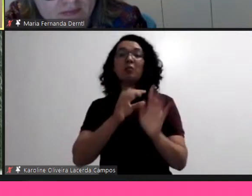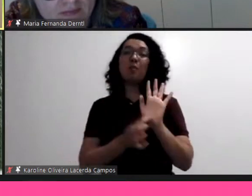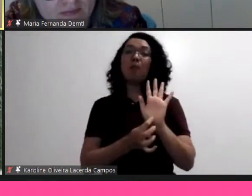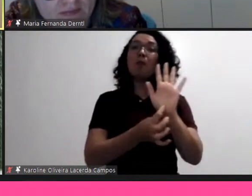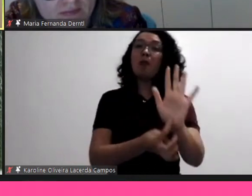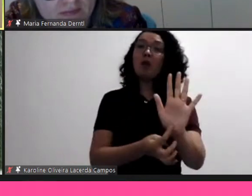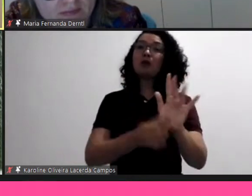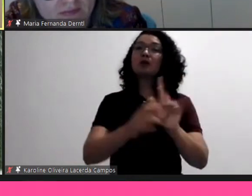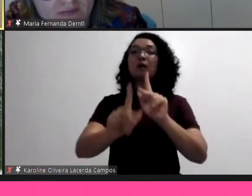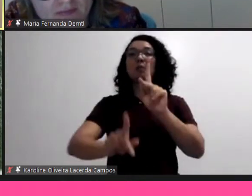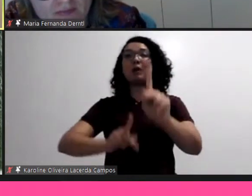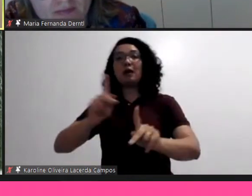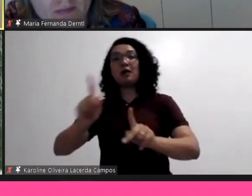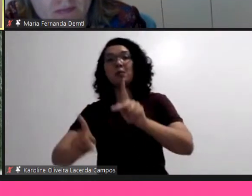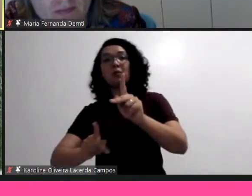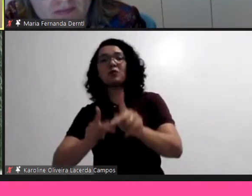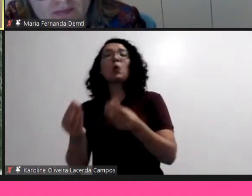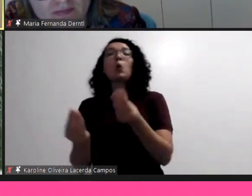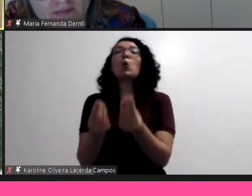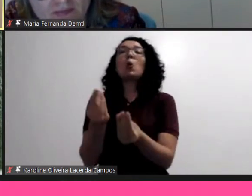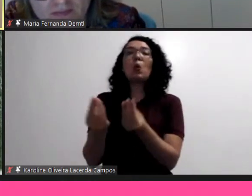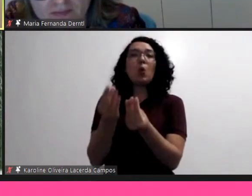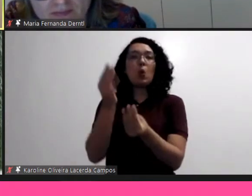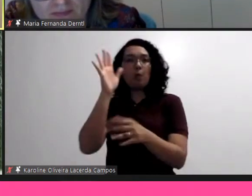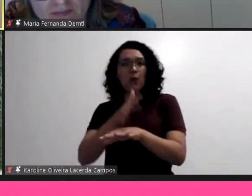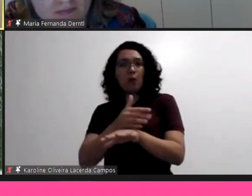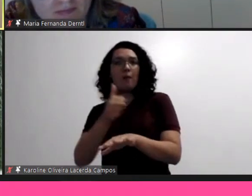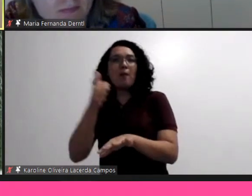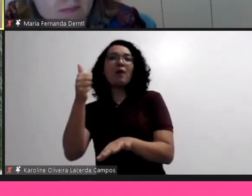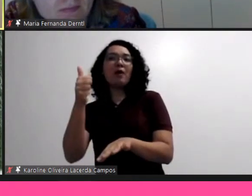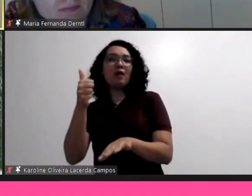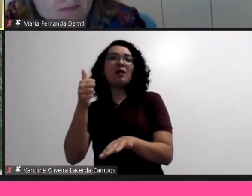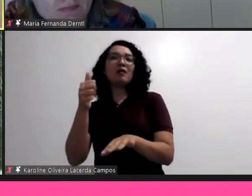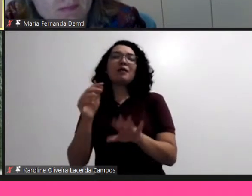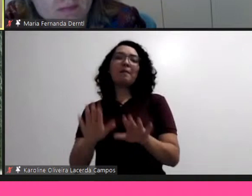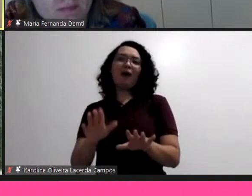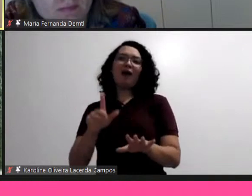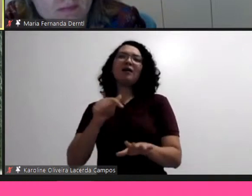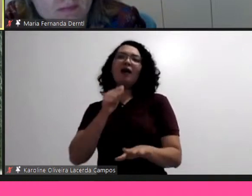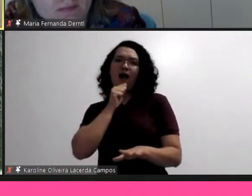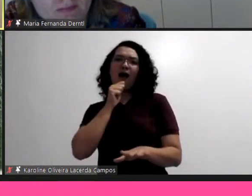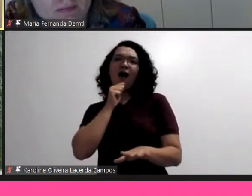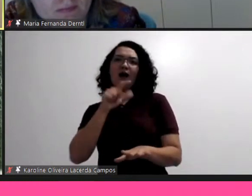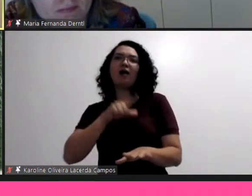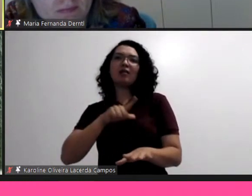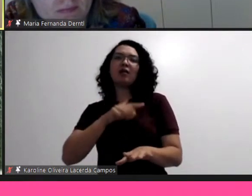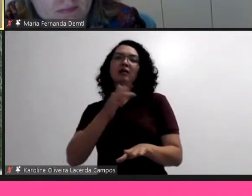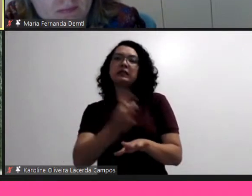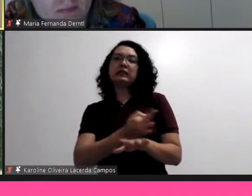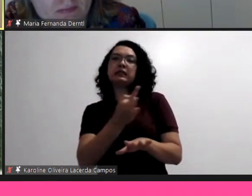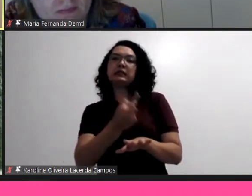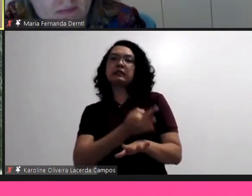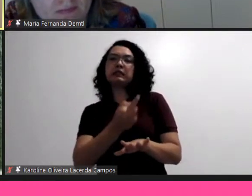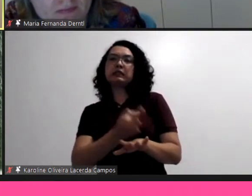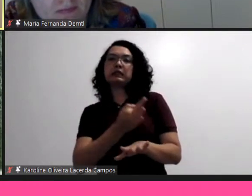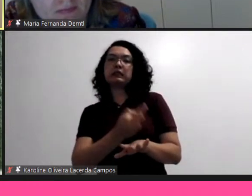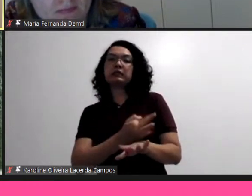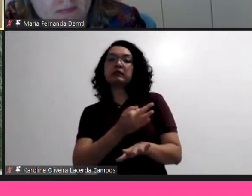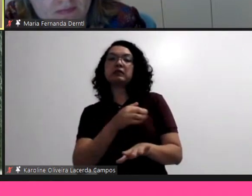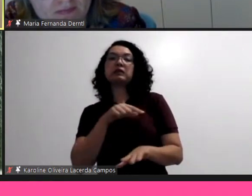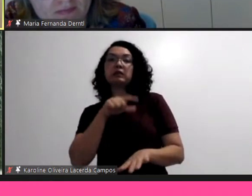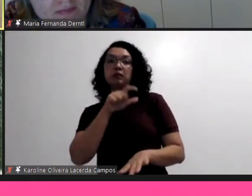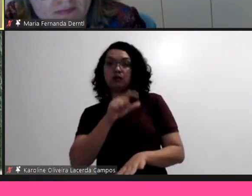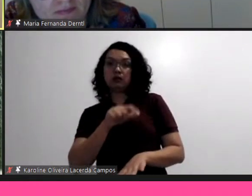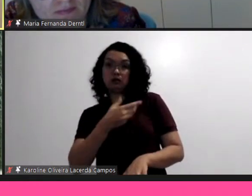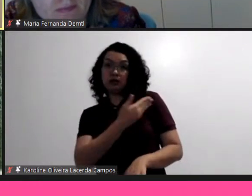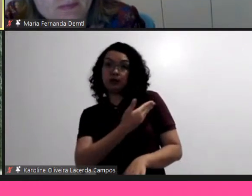it for many reasons. Part of it is they only know how to do things a certain way, which is basically based on the apartheid